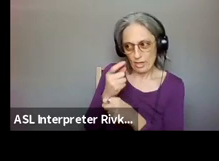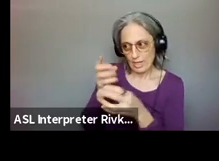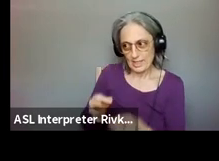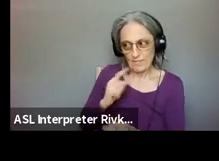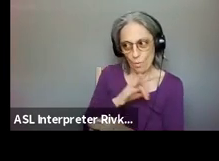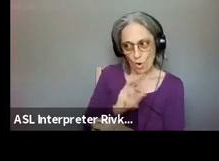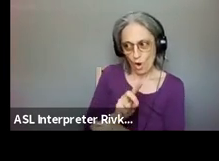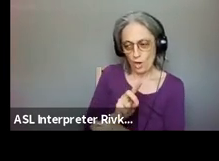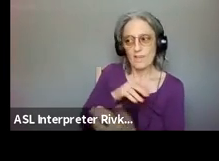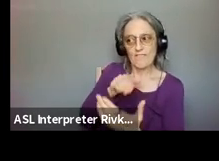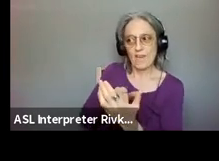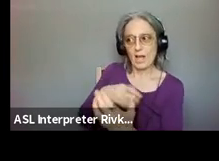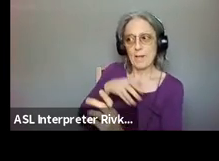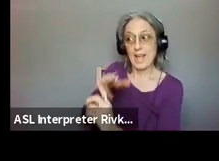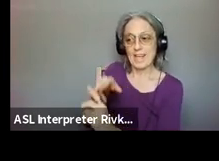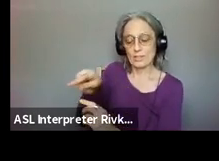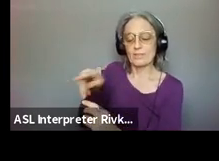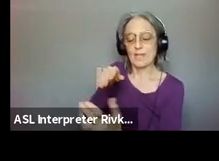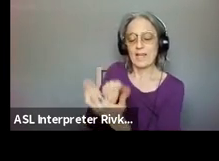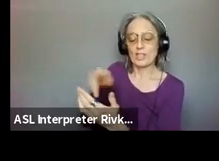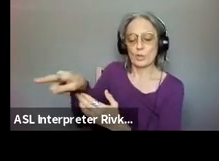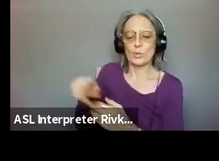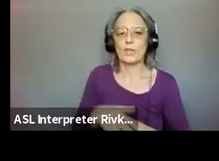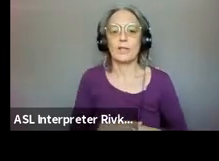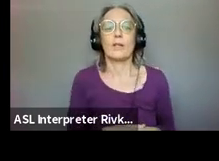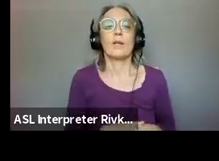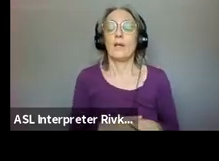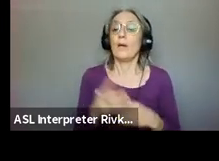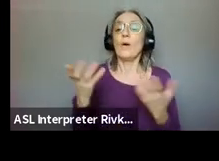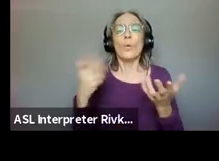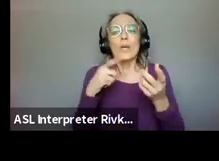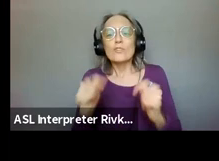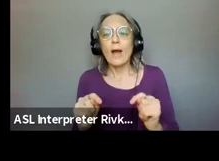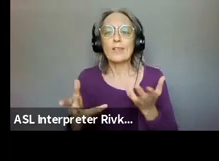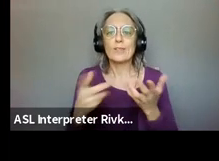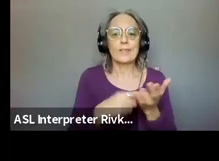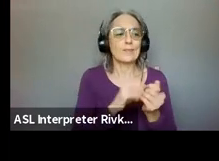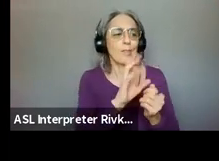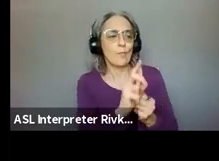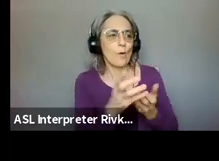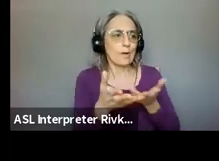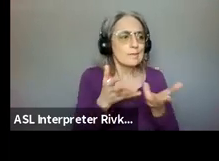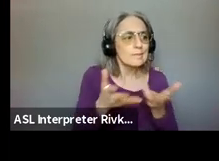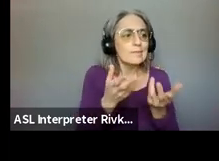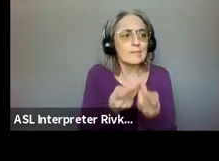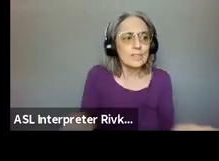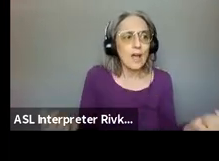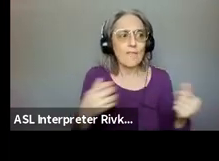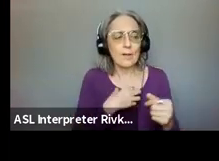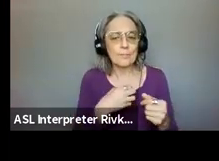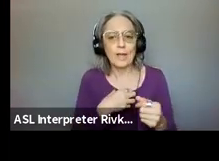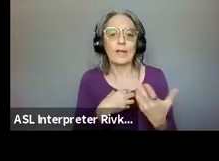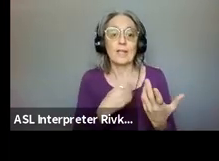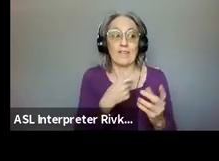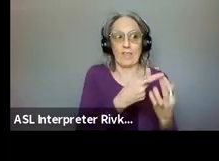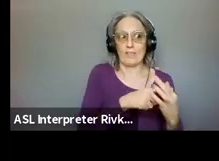We encourage people to work with their guardian, the ward at least, to try and resolve these complaints if that's where it's starting. And then if the ward wants